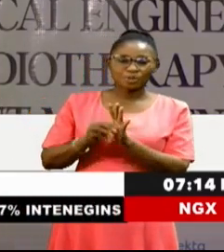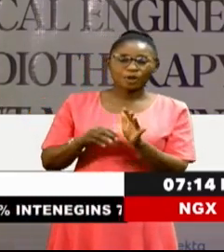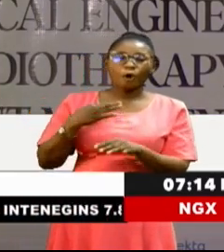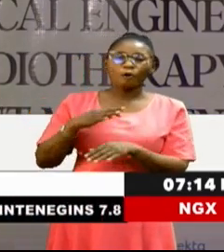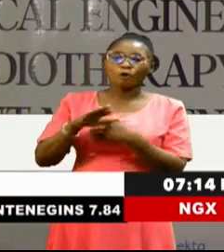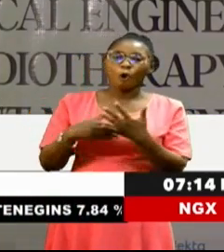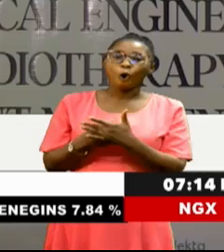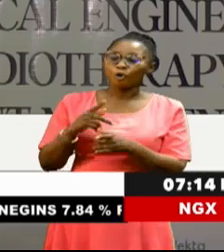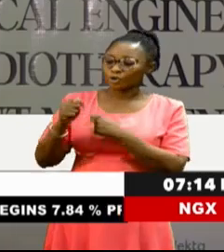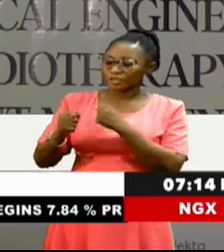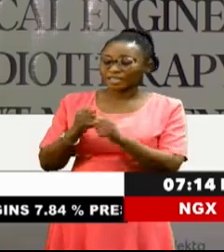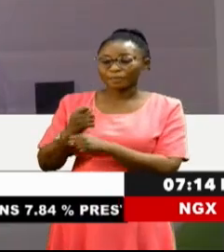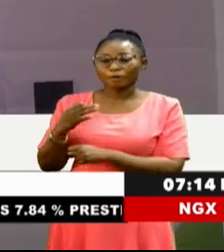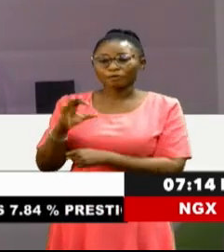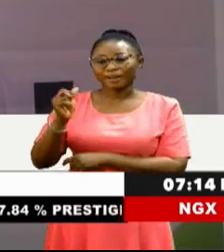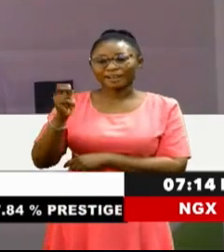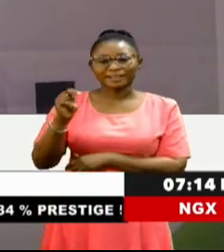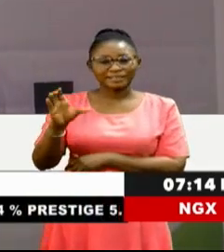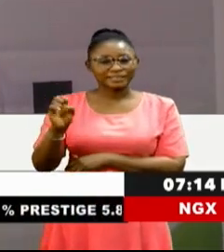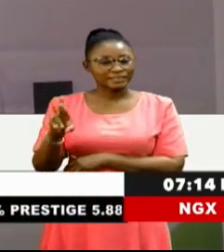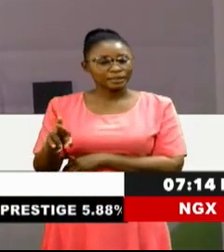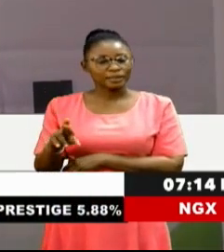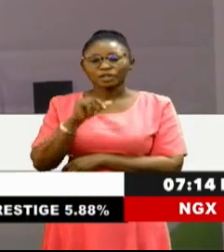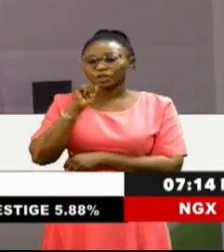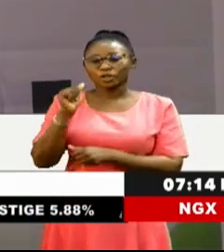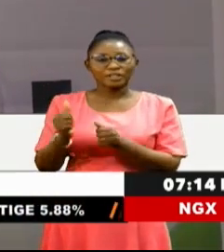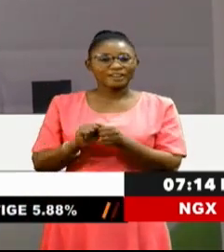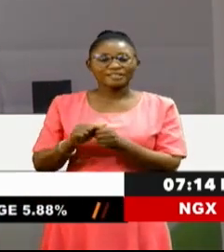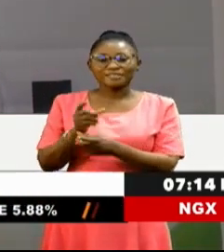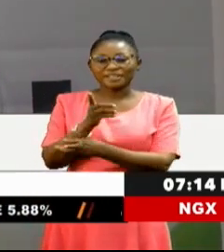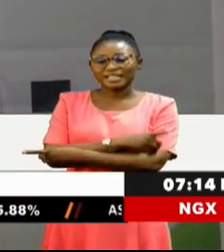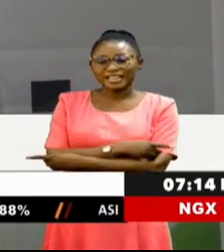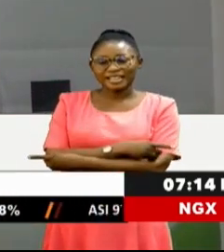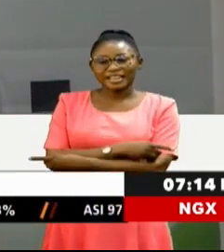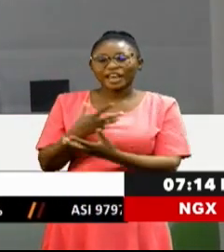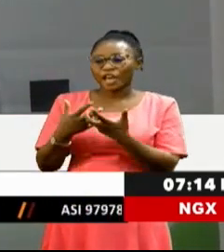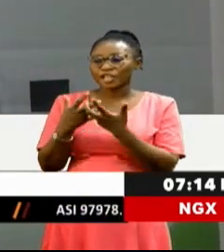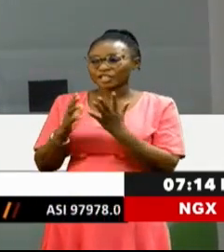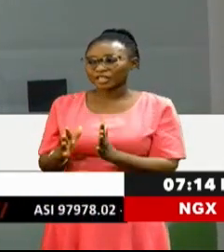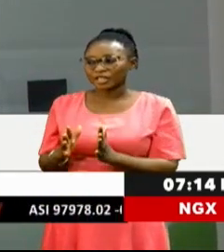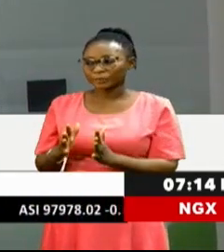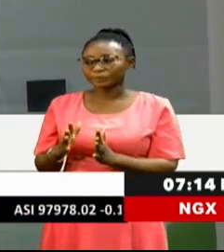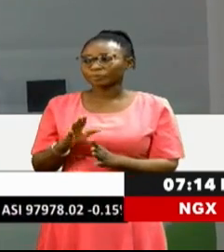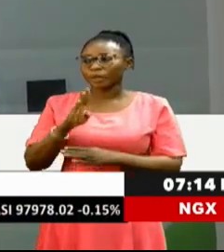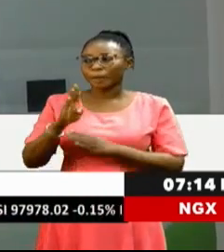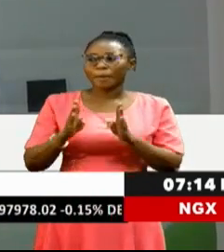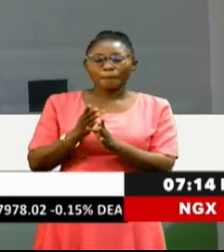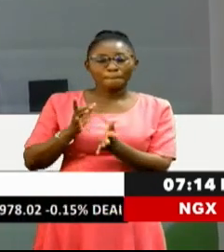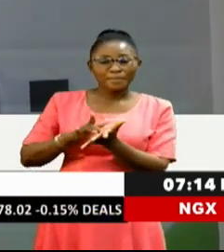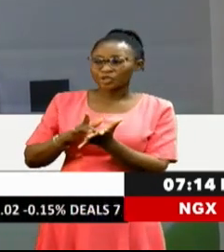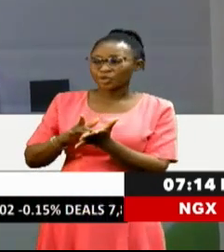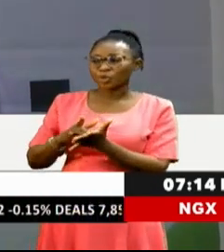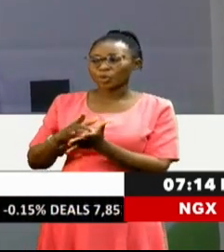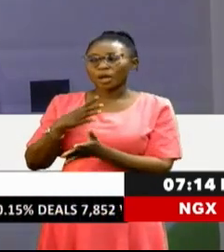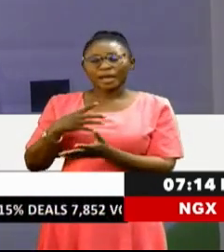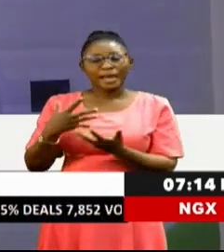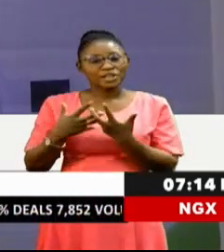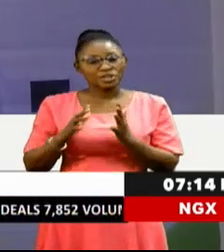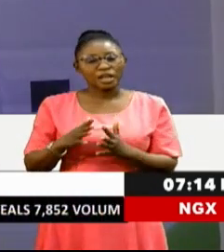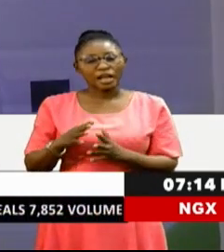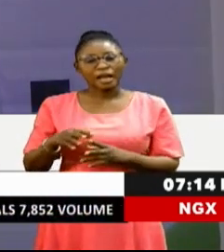all forms of cancers. Like everyday engineers and roadside mechanics, biomedical engineers and medical